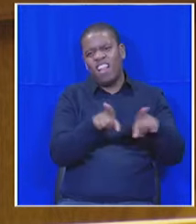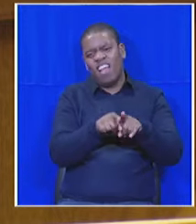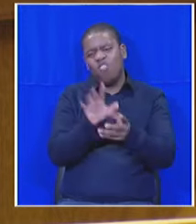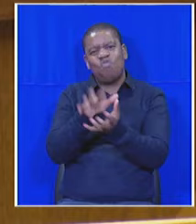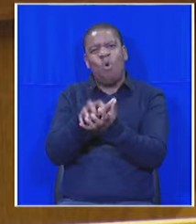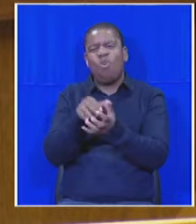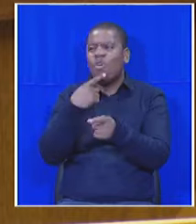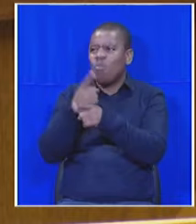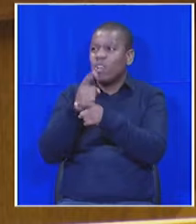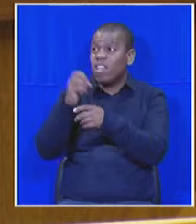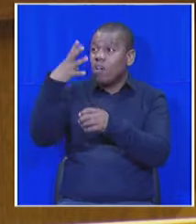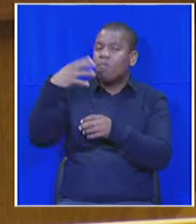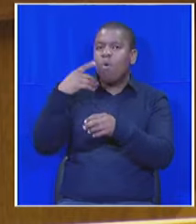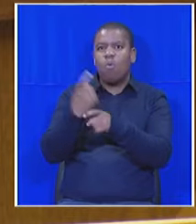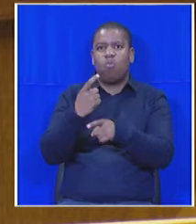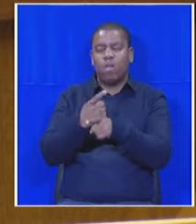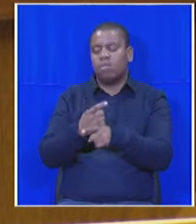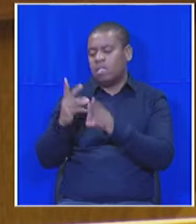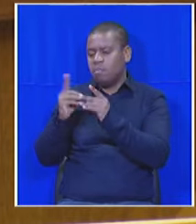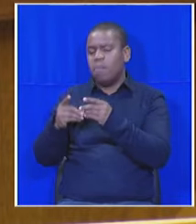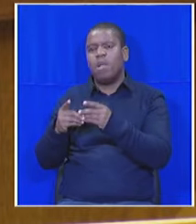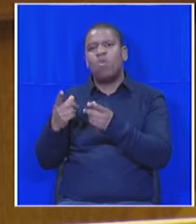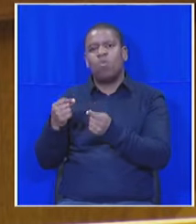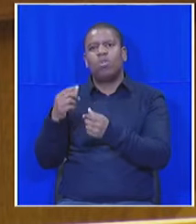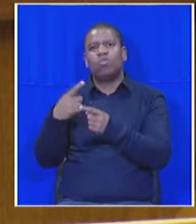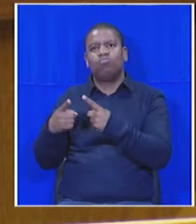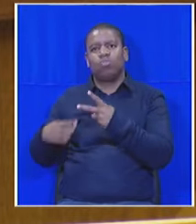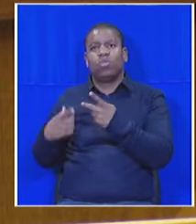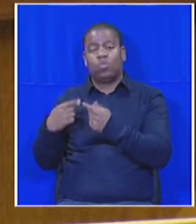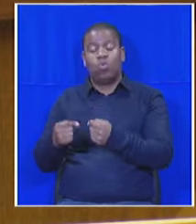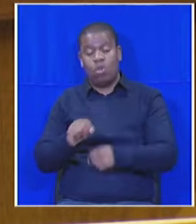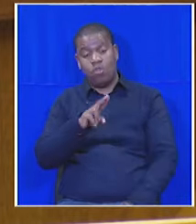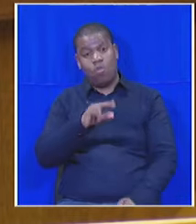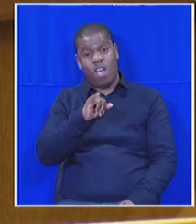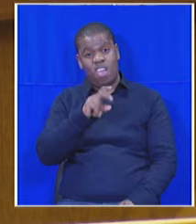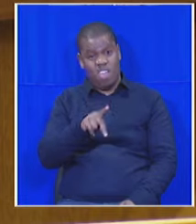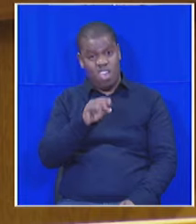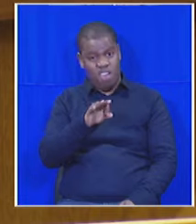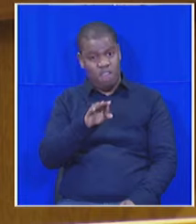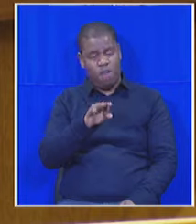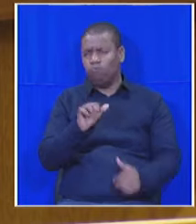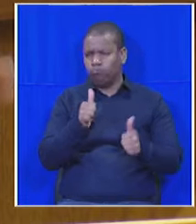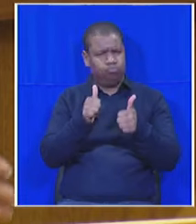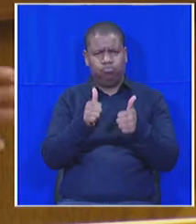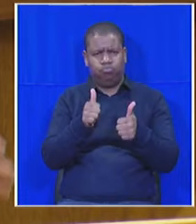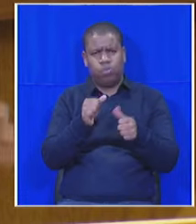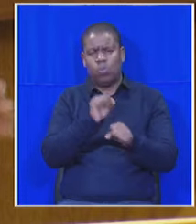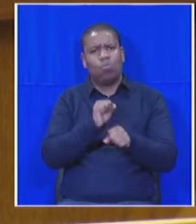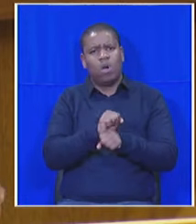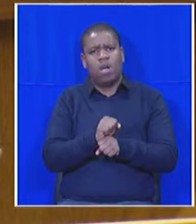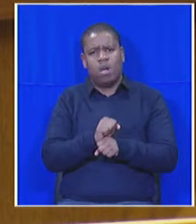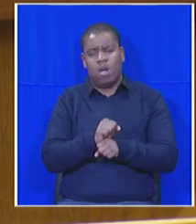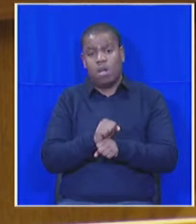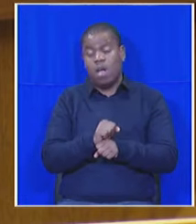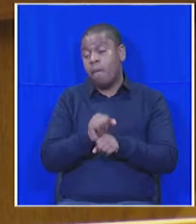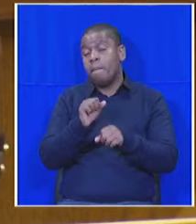we understand the department to be doing is that UIF is always the best performer, and being the best